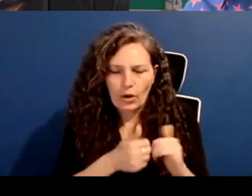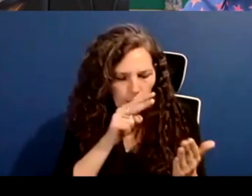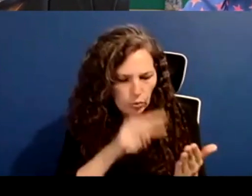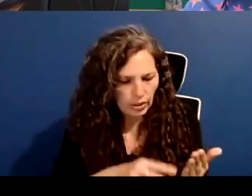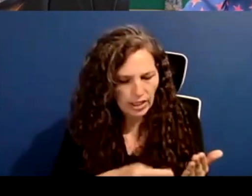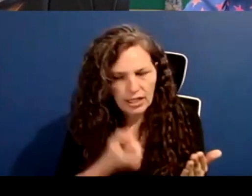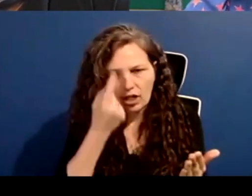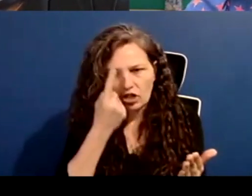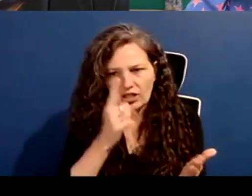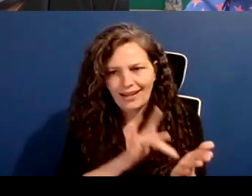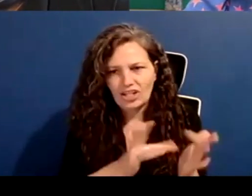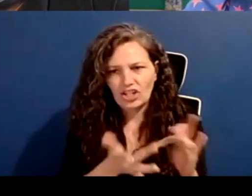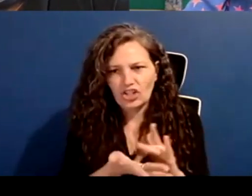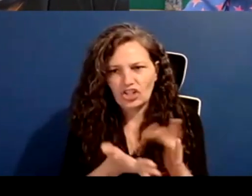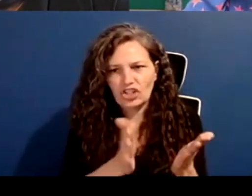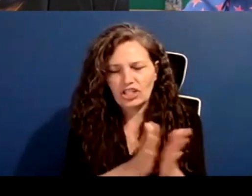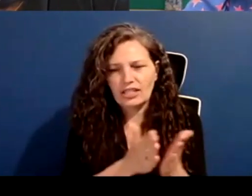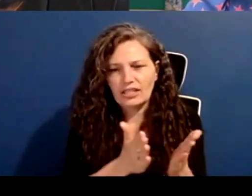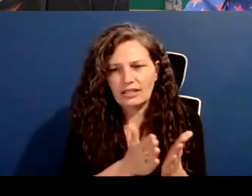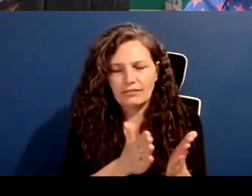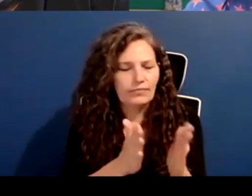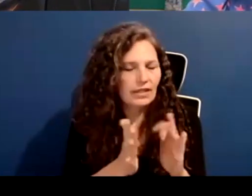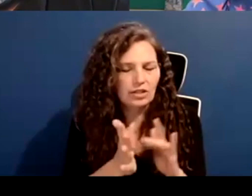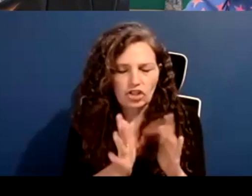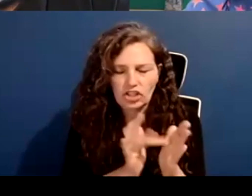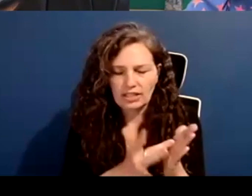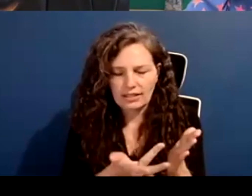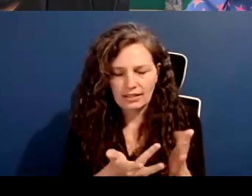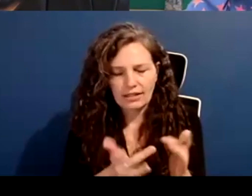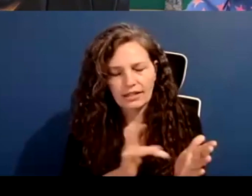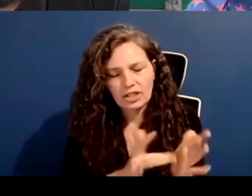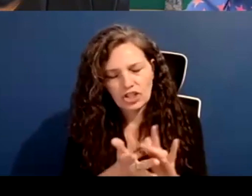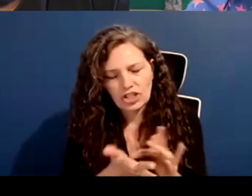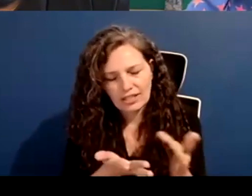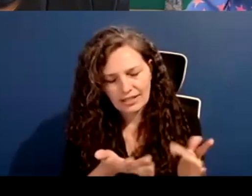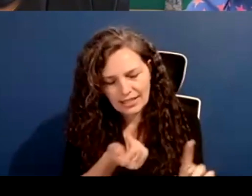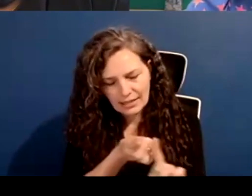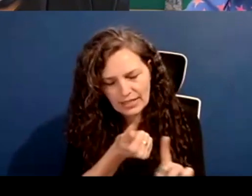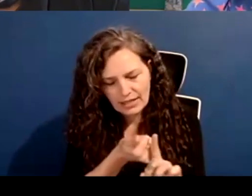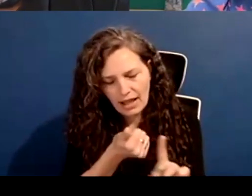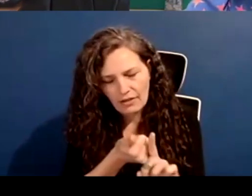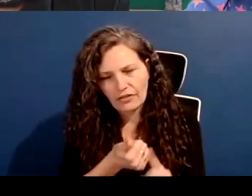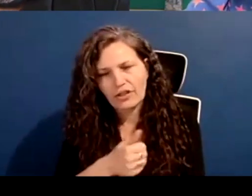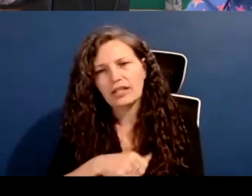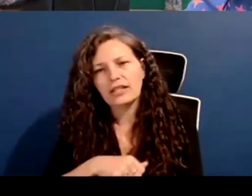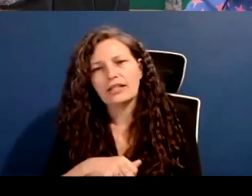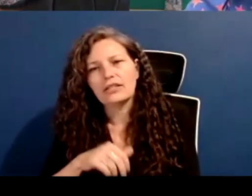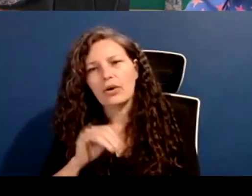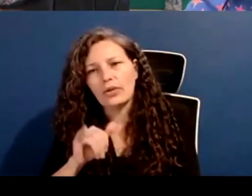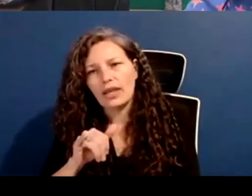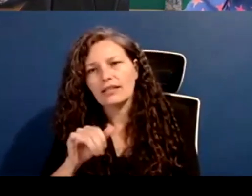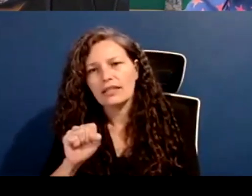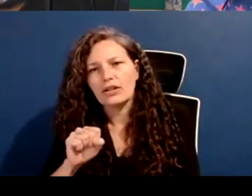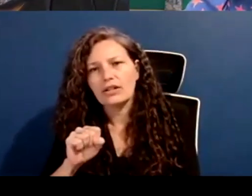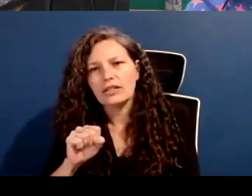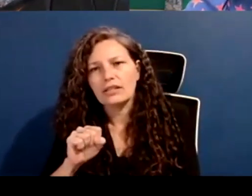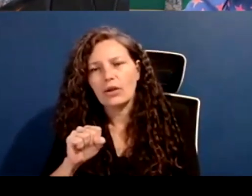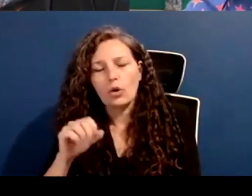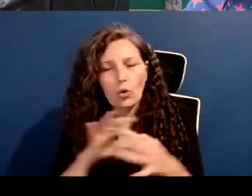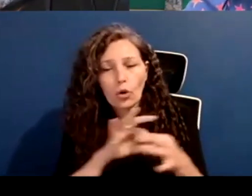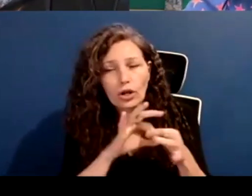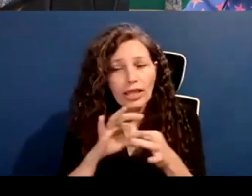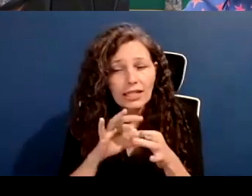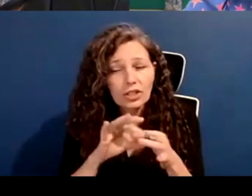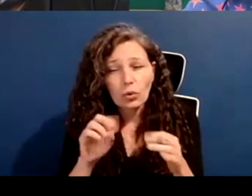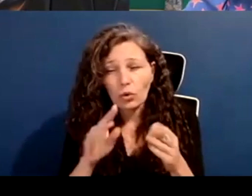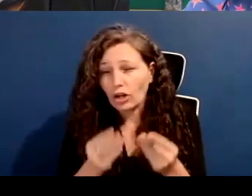Jesus is saying about go and sin no more. Is this a correlation or is this the causation? And of course, for those of us who